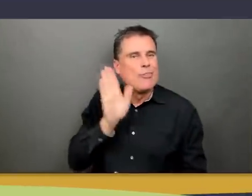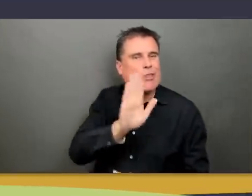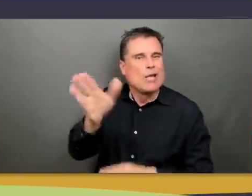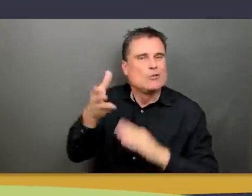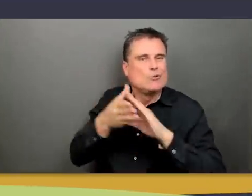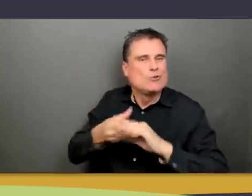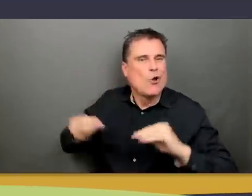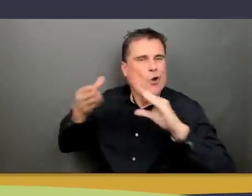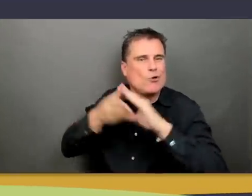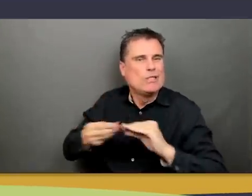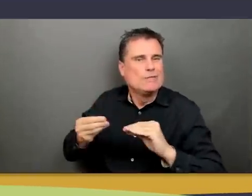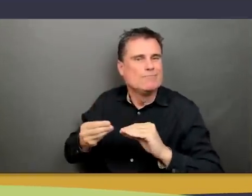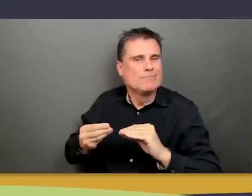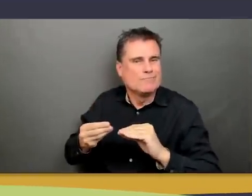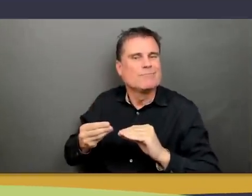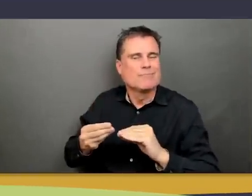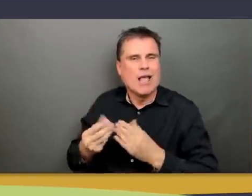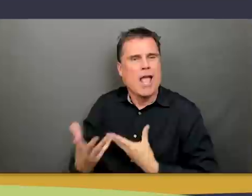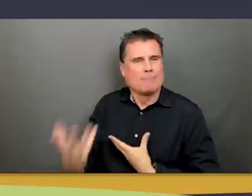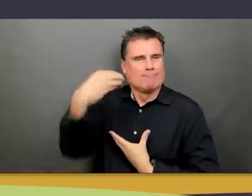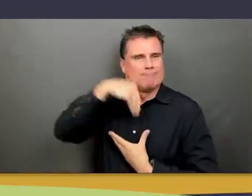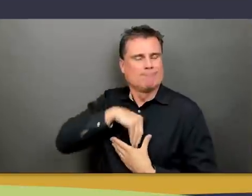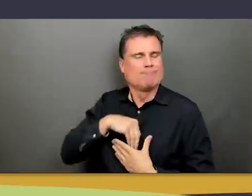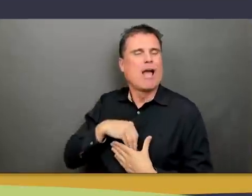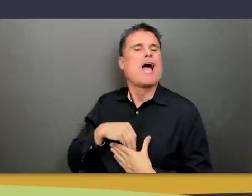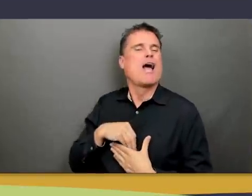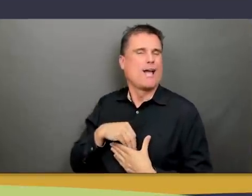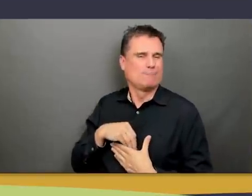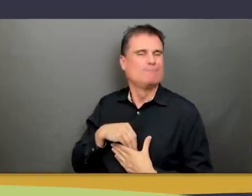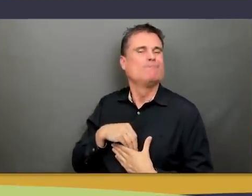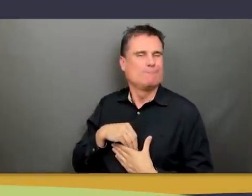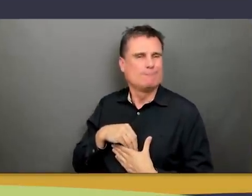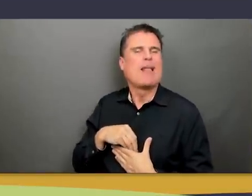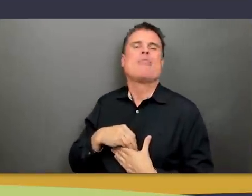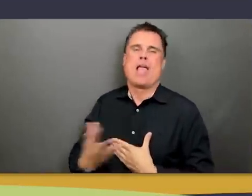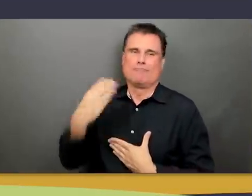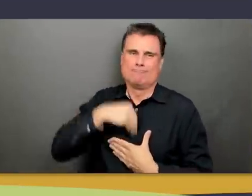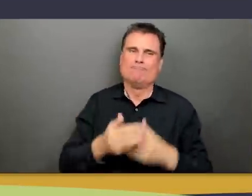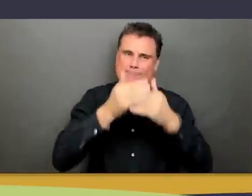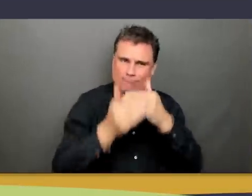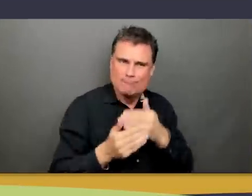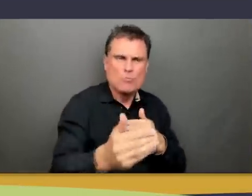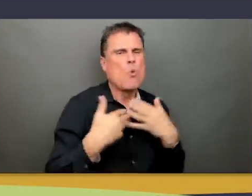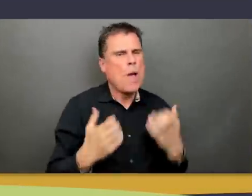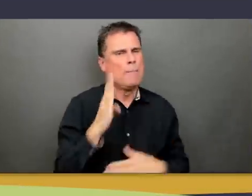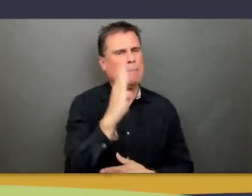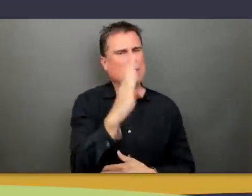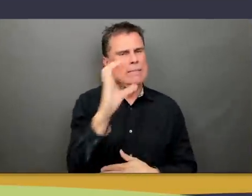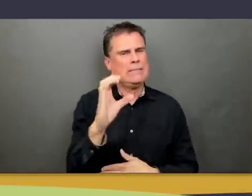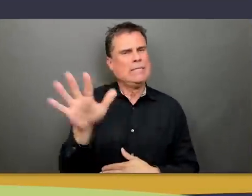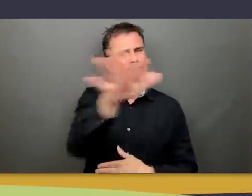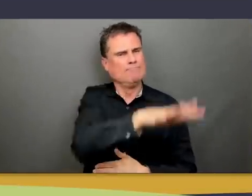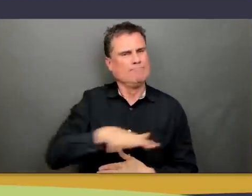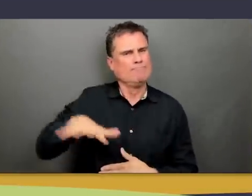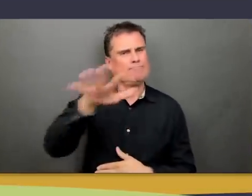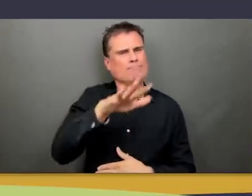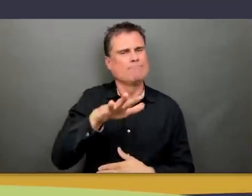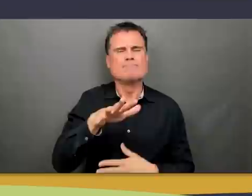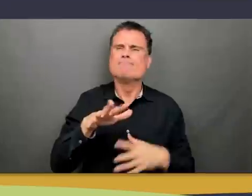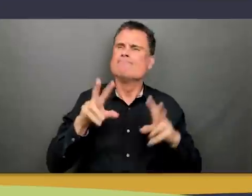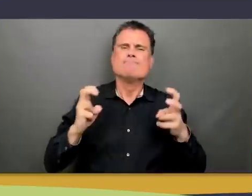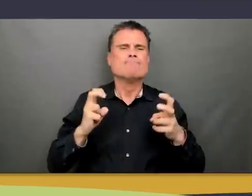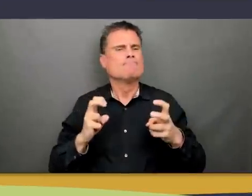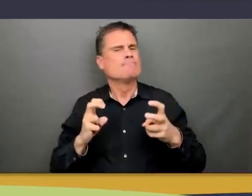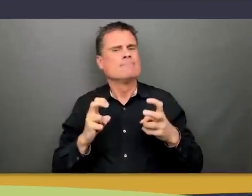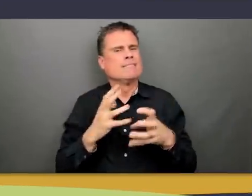rejects intolerance, supports love, supports inclusion, and learns from the wisdom of the elders, as Kevin has showed us this evening,